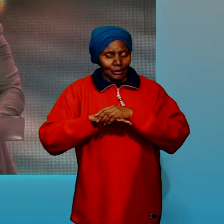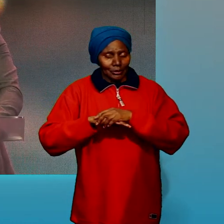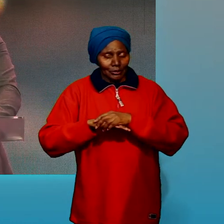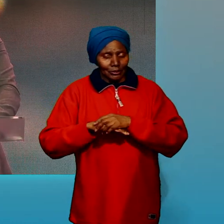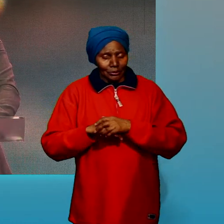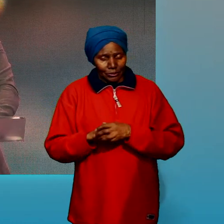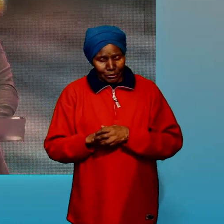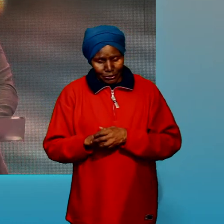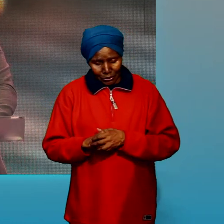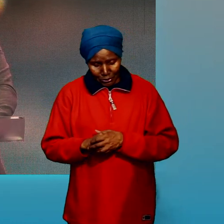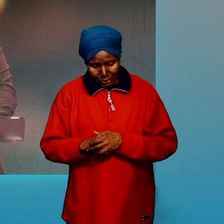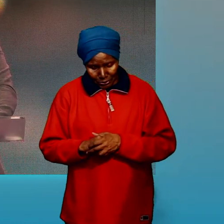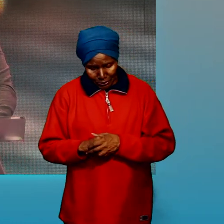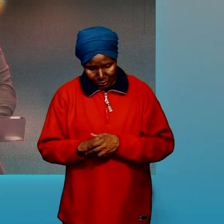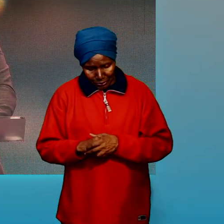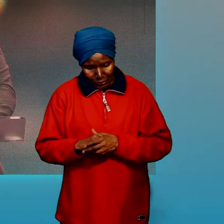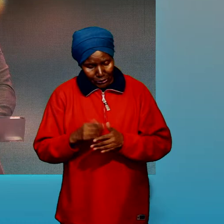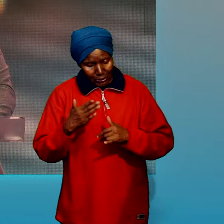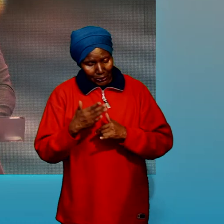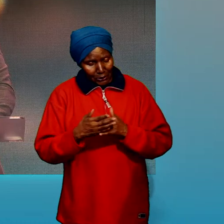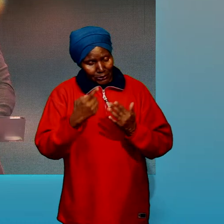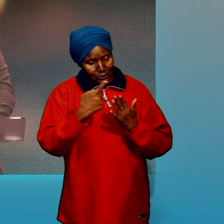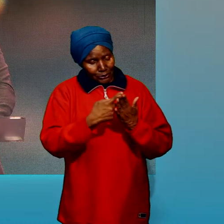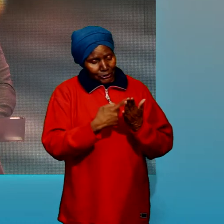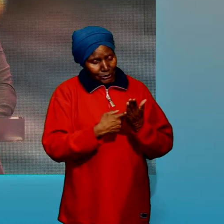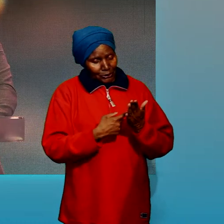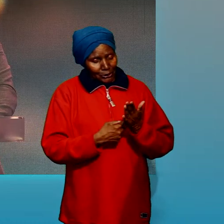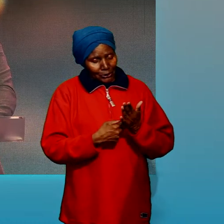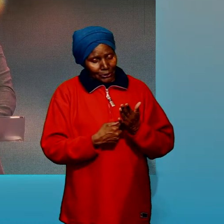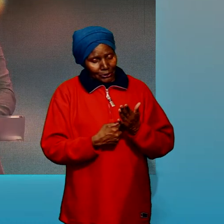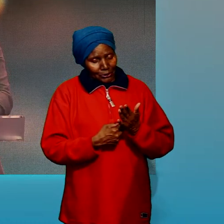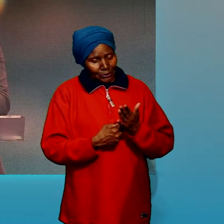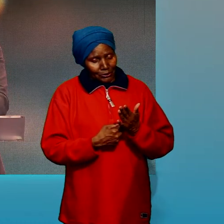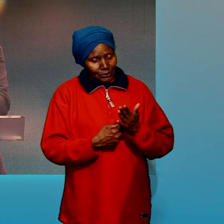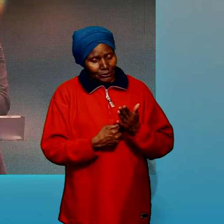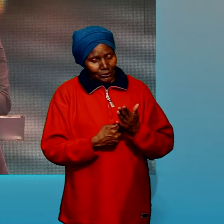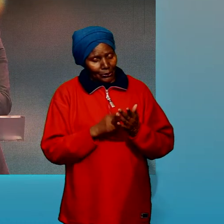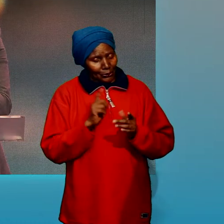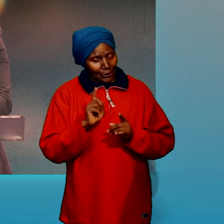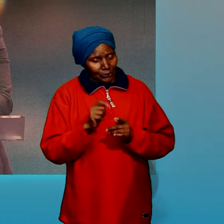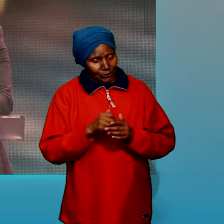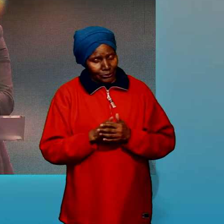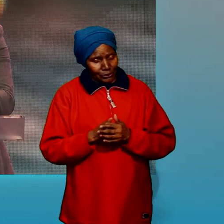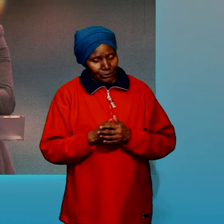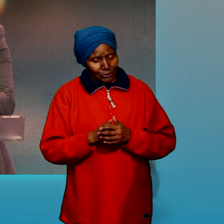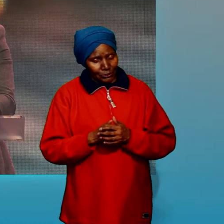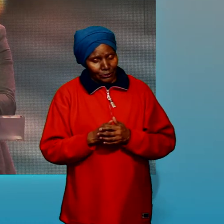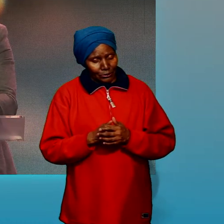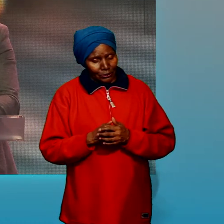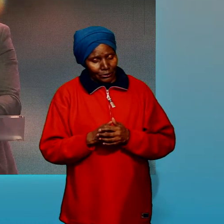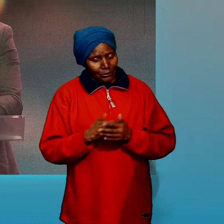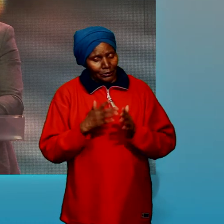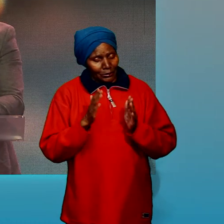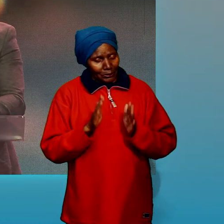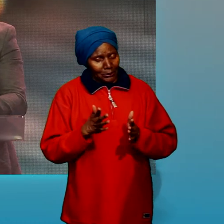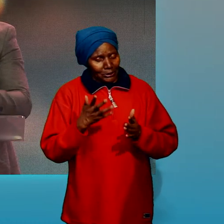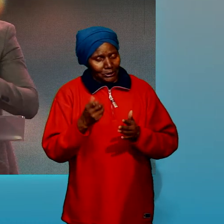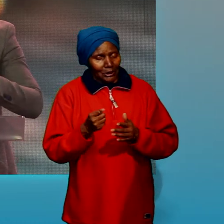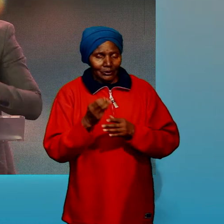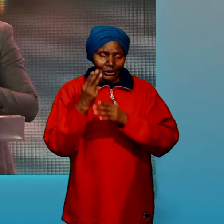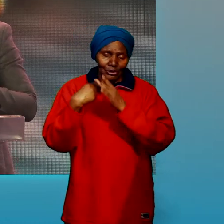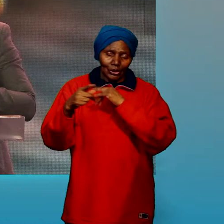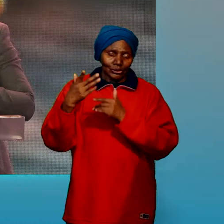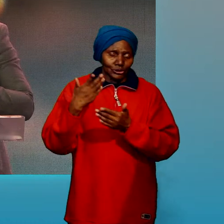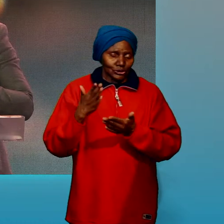The final principle, attribute to cultivate tonight is having God's joy